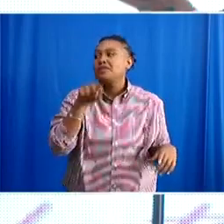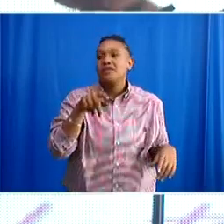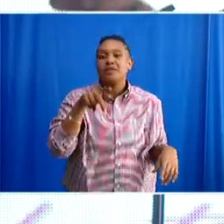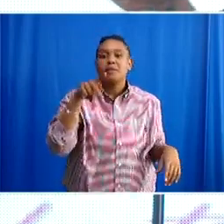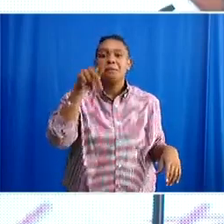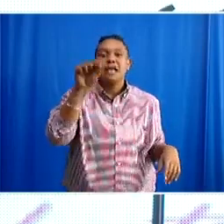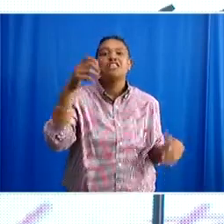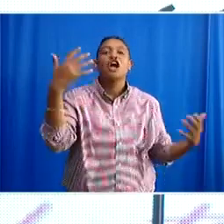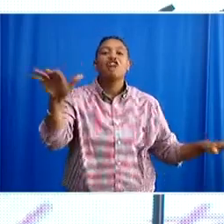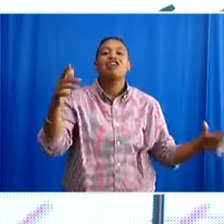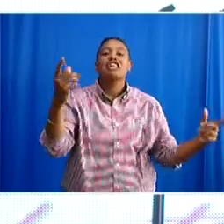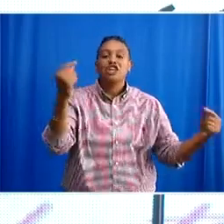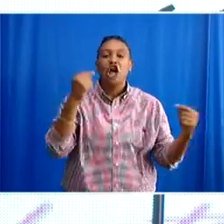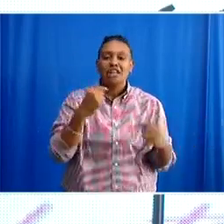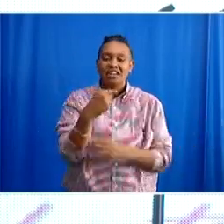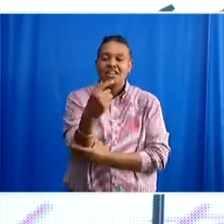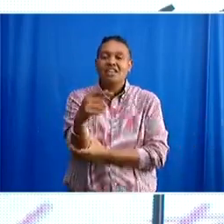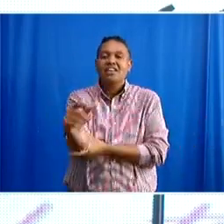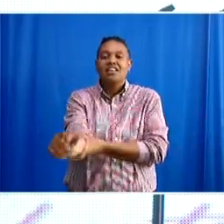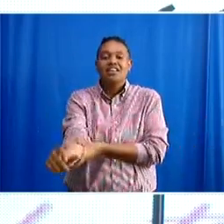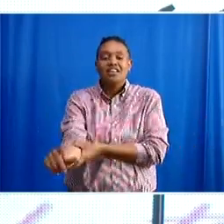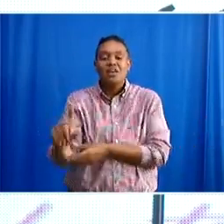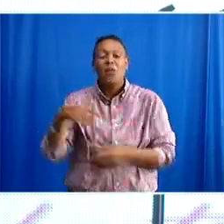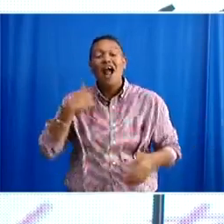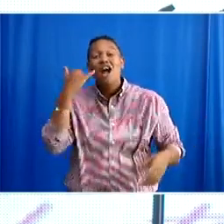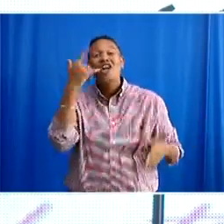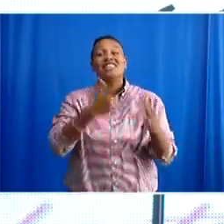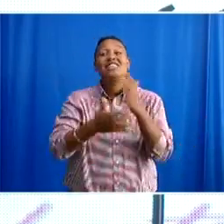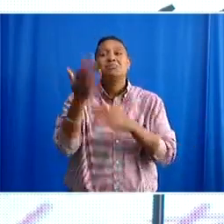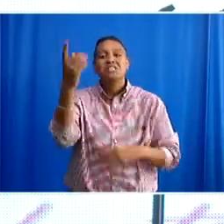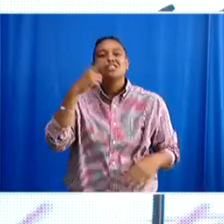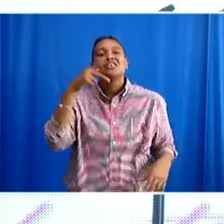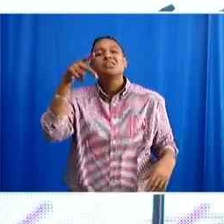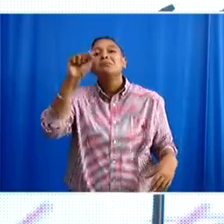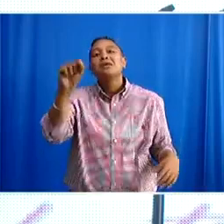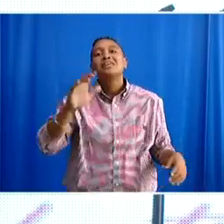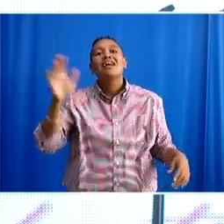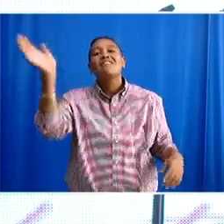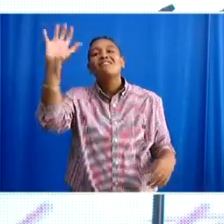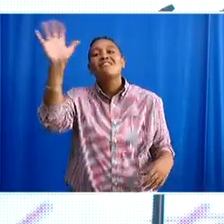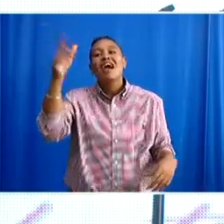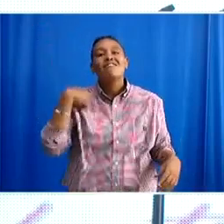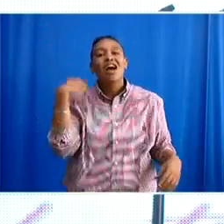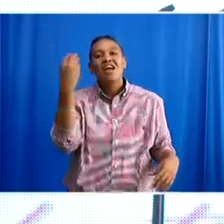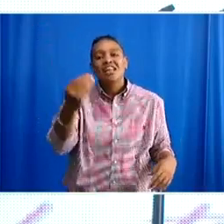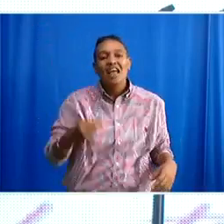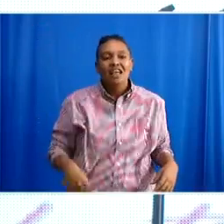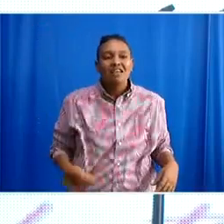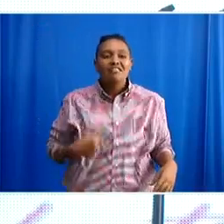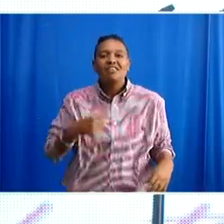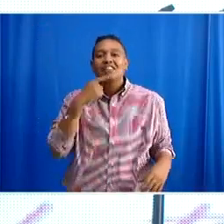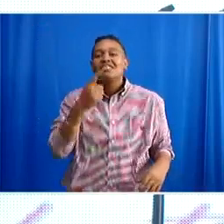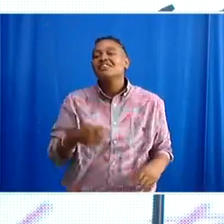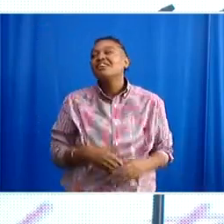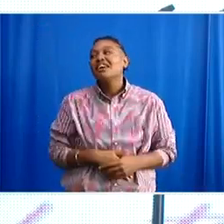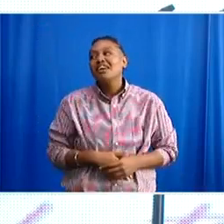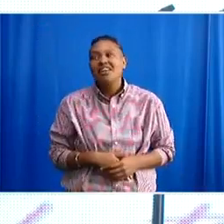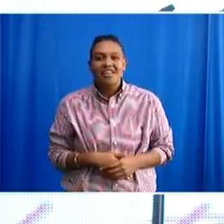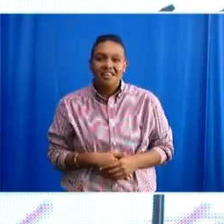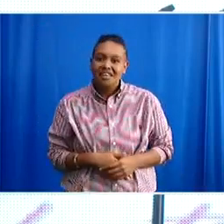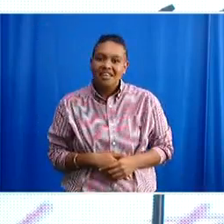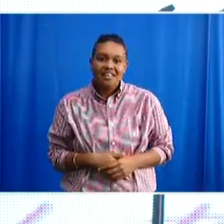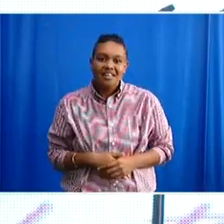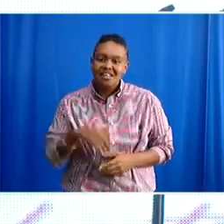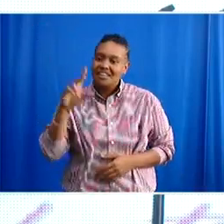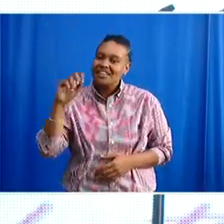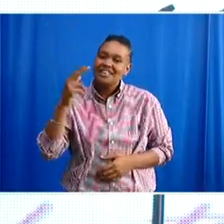it's already done. And then when I called her early this morning, she said, P.S. it's 5 o'clock I left. I said, Lord,